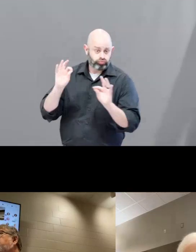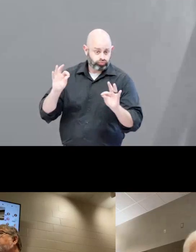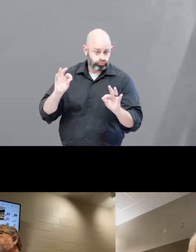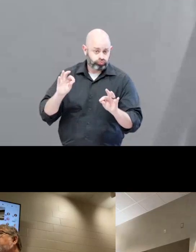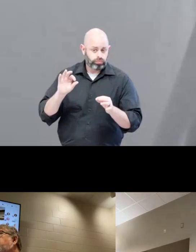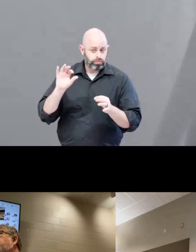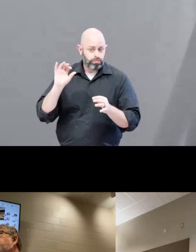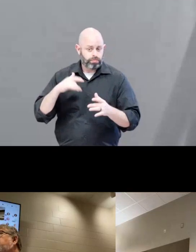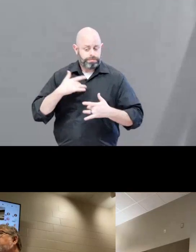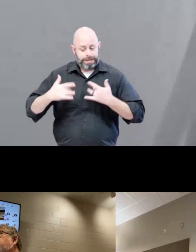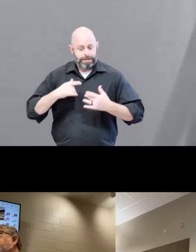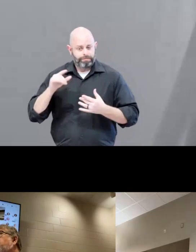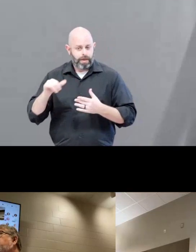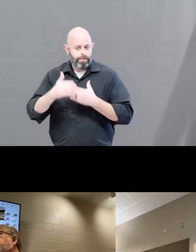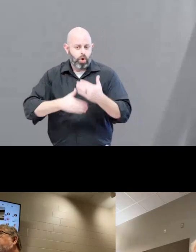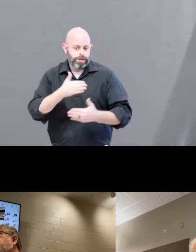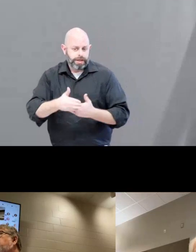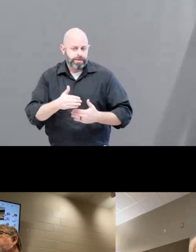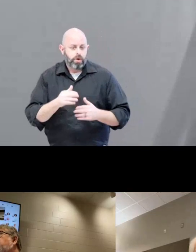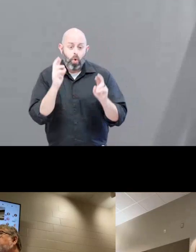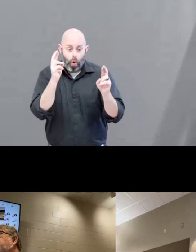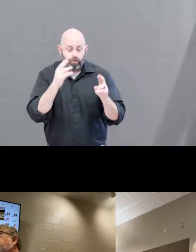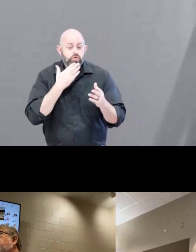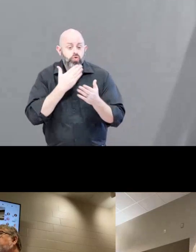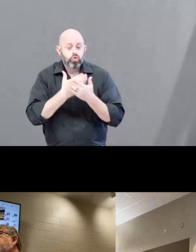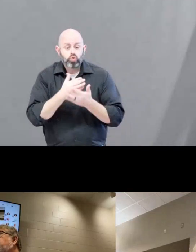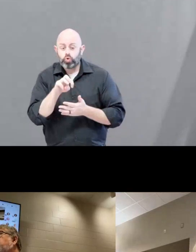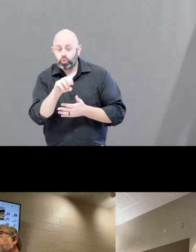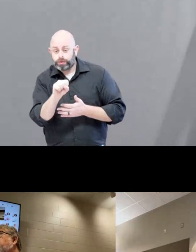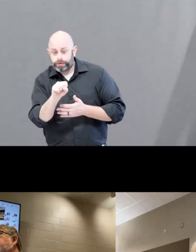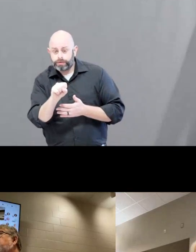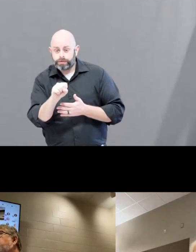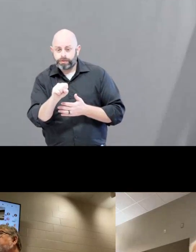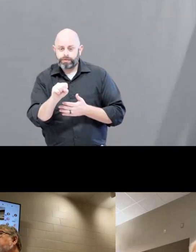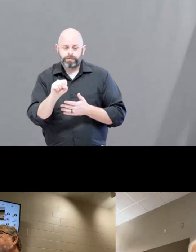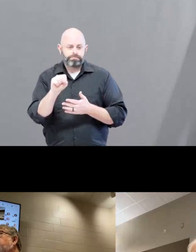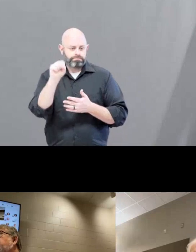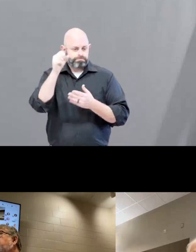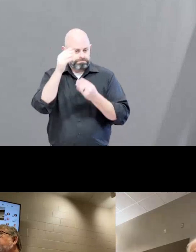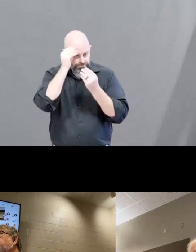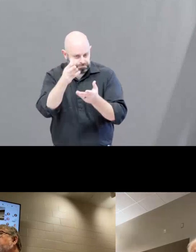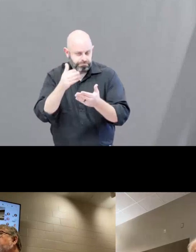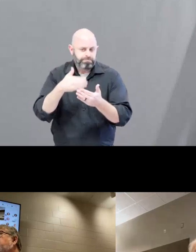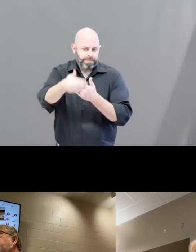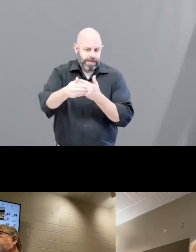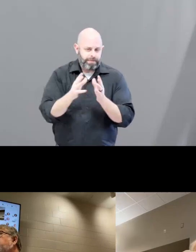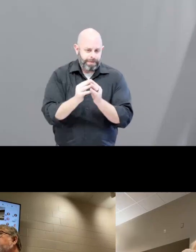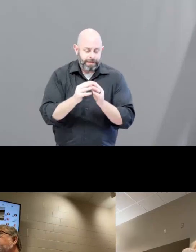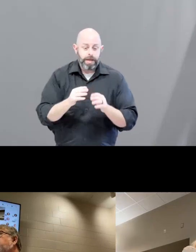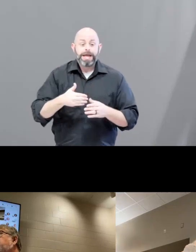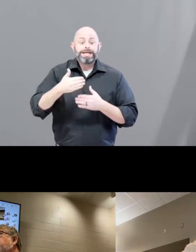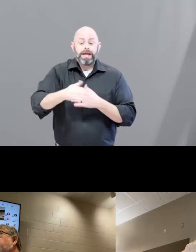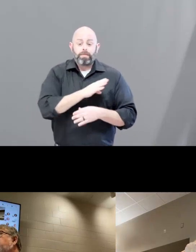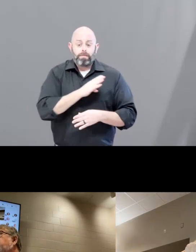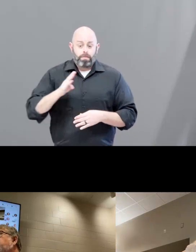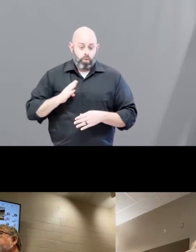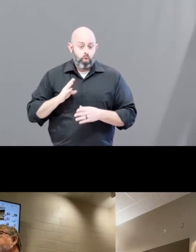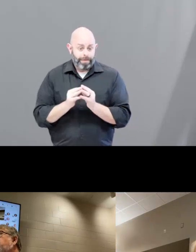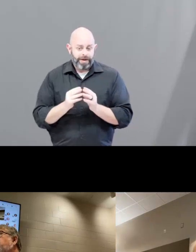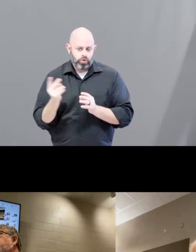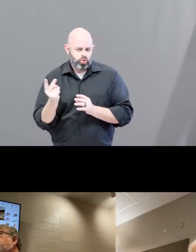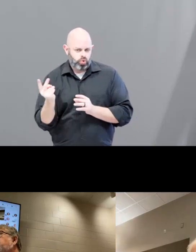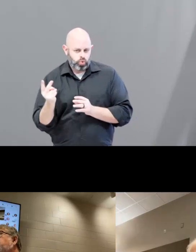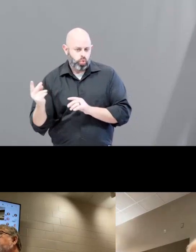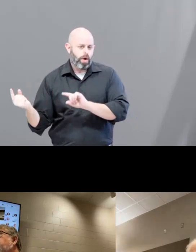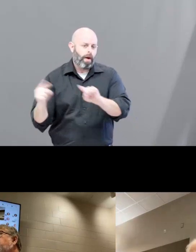process, and hopefully we'll have a lot of good news to share. Our next board meeting, the 2 of them are going to try to come so that